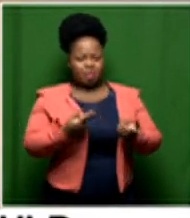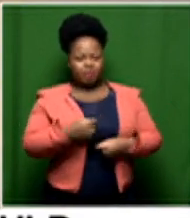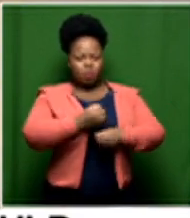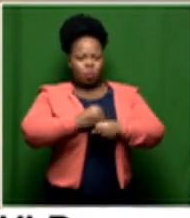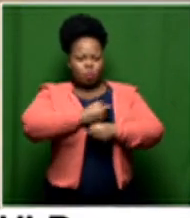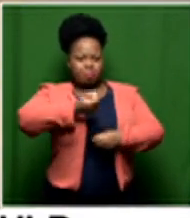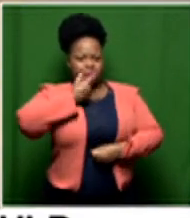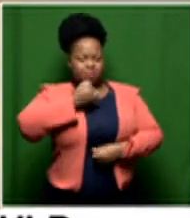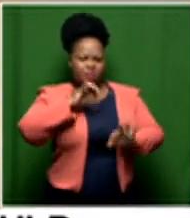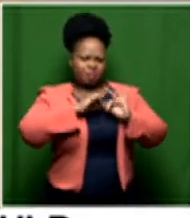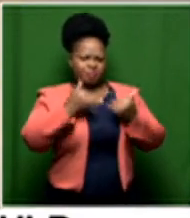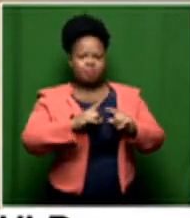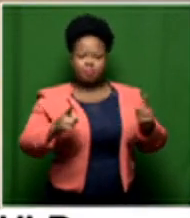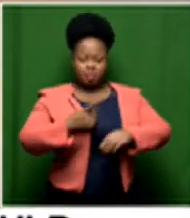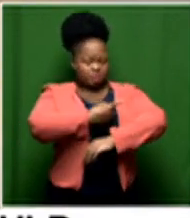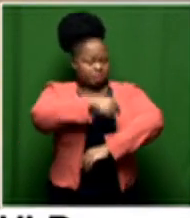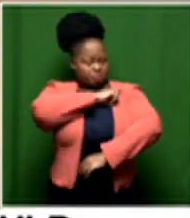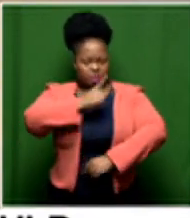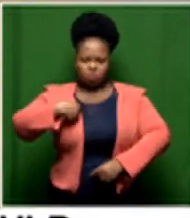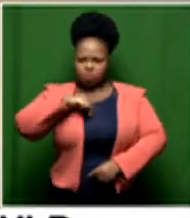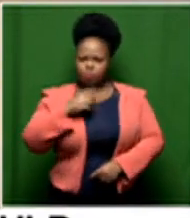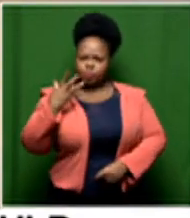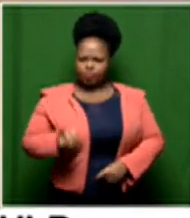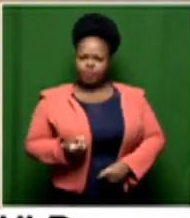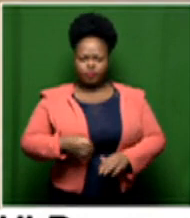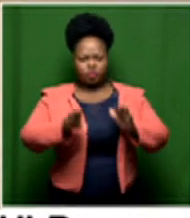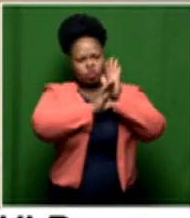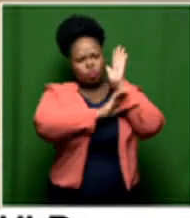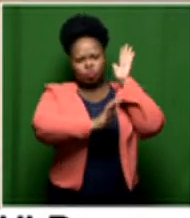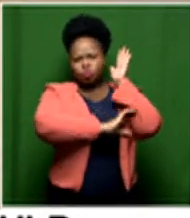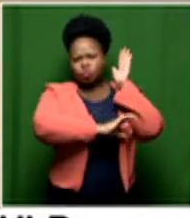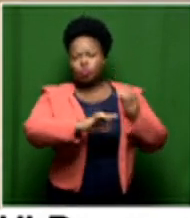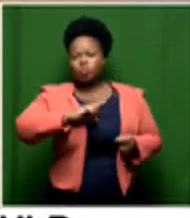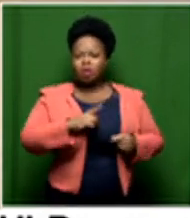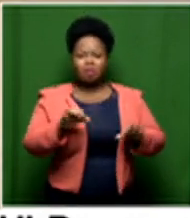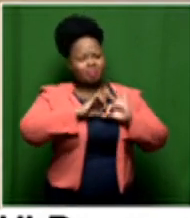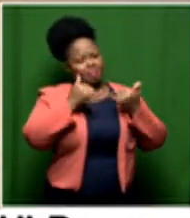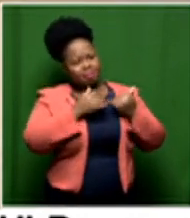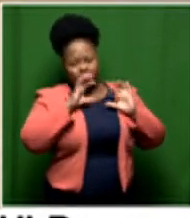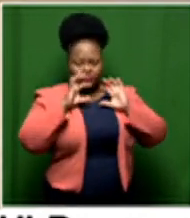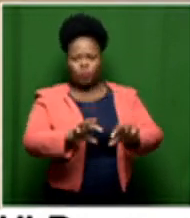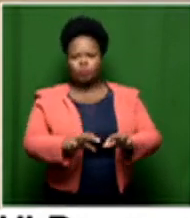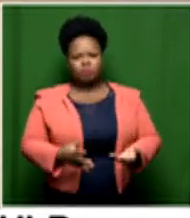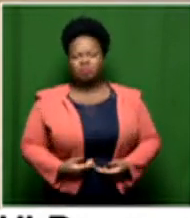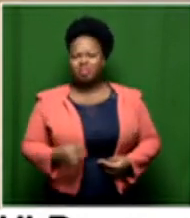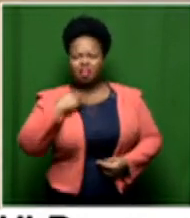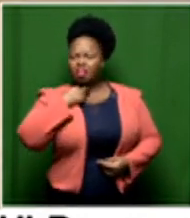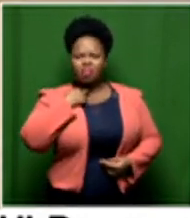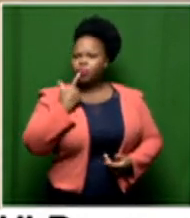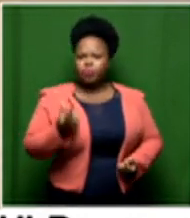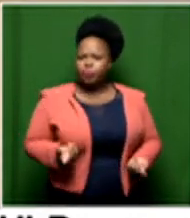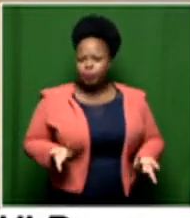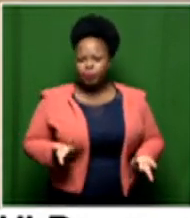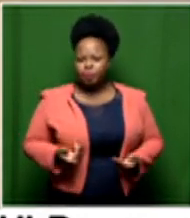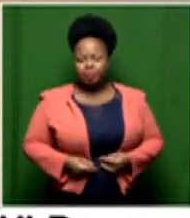to using the powers that we have, that our constitution gives us, to force these companies to deliver, we don't do it. And one